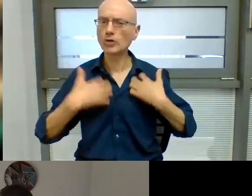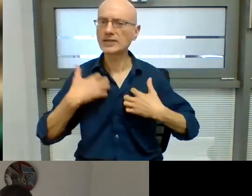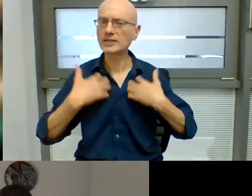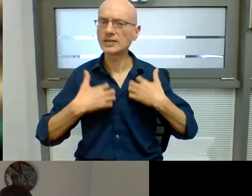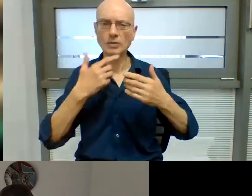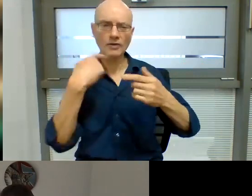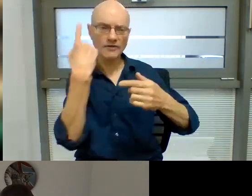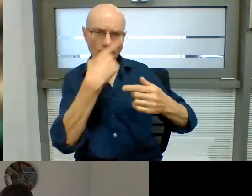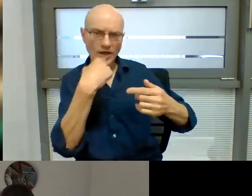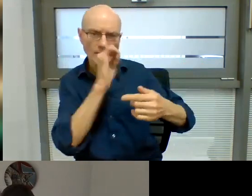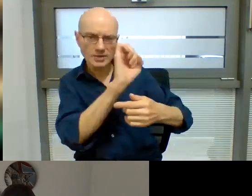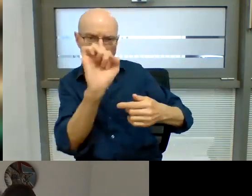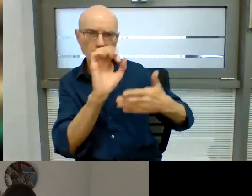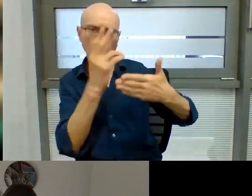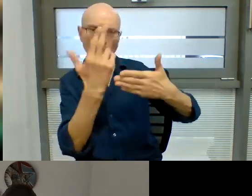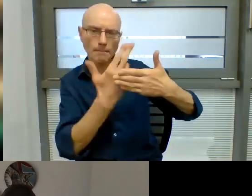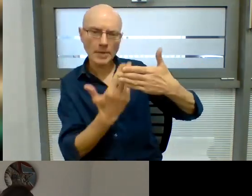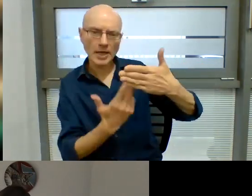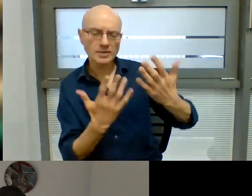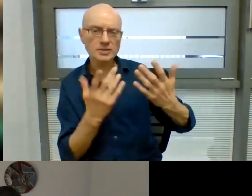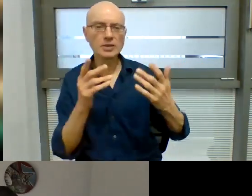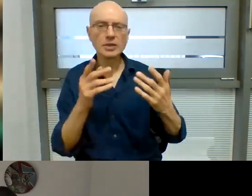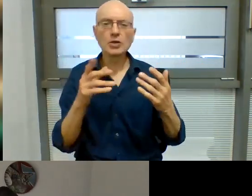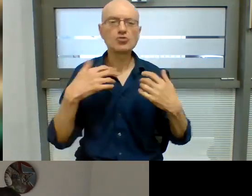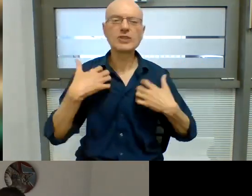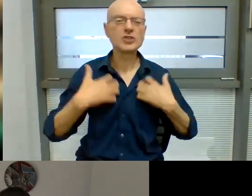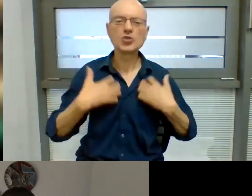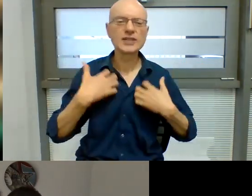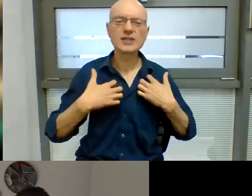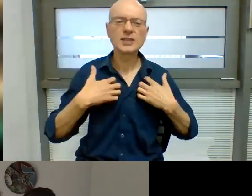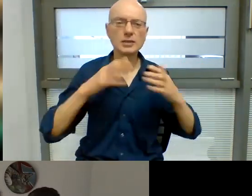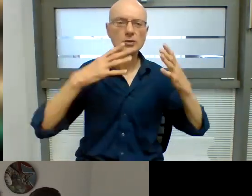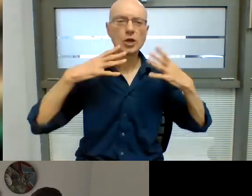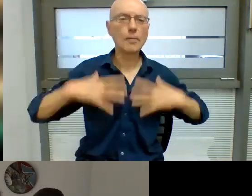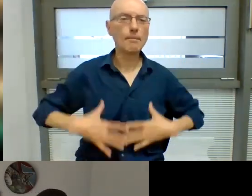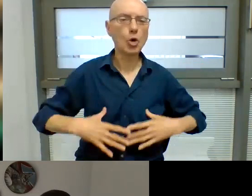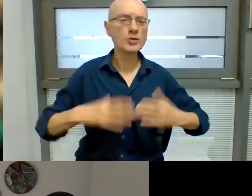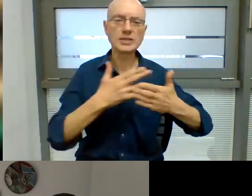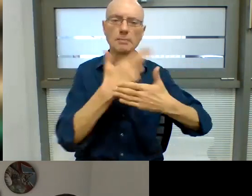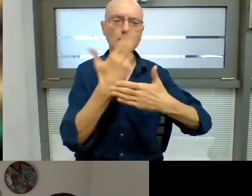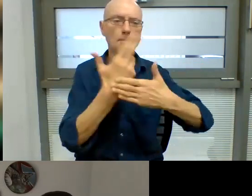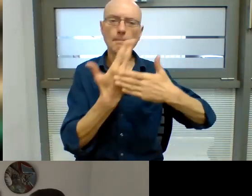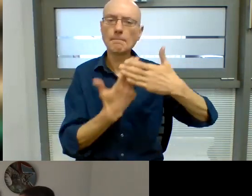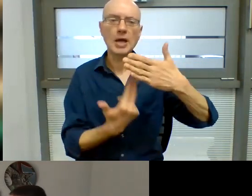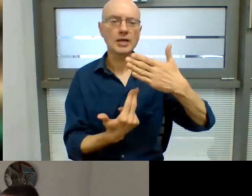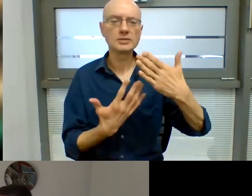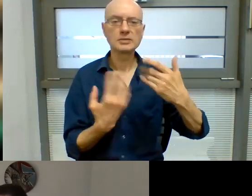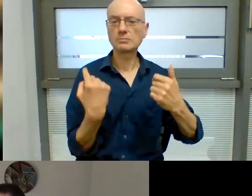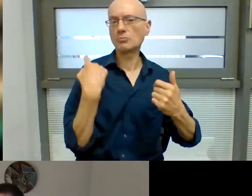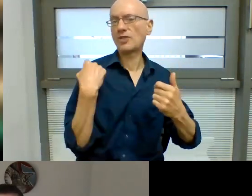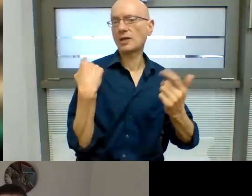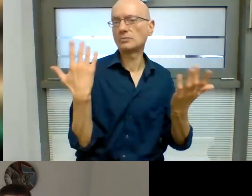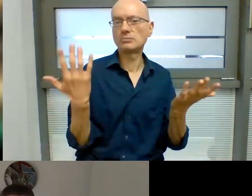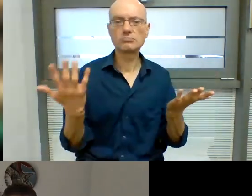people's faces than painting their whole bodies, which was just, at the time, it just felt a